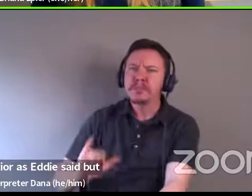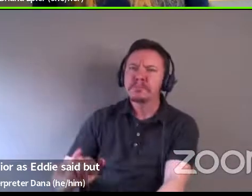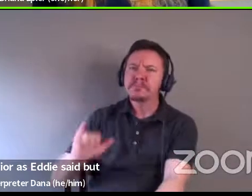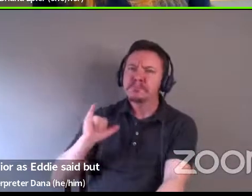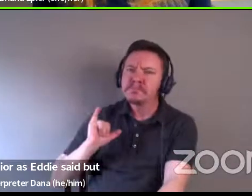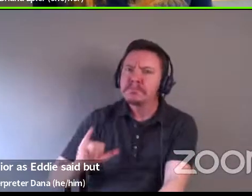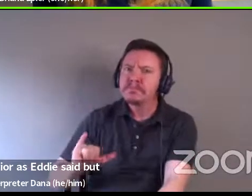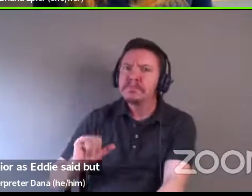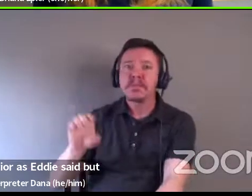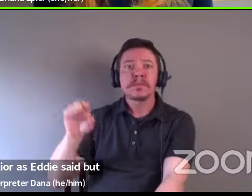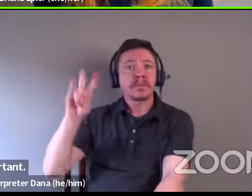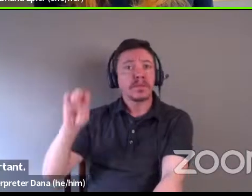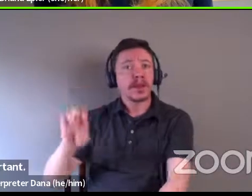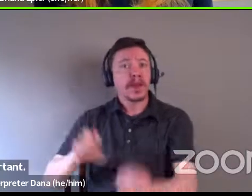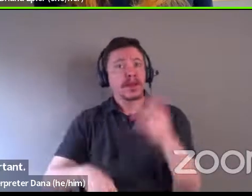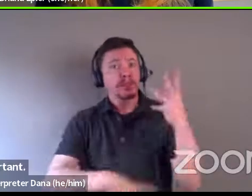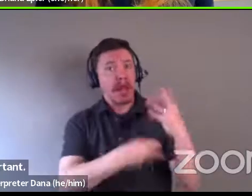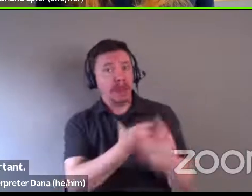Anything to add, Eddie?